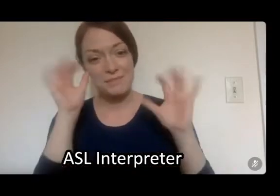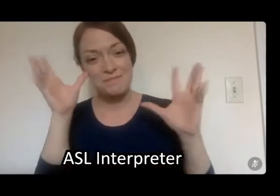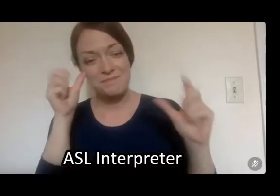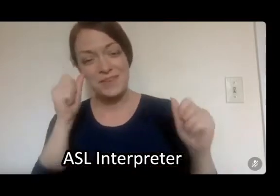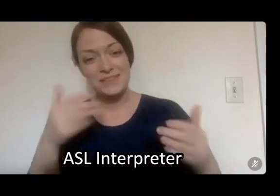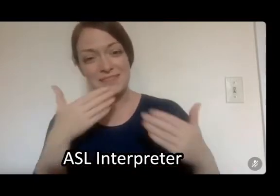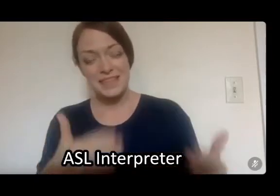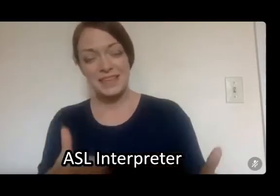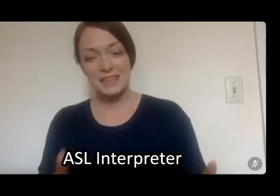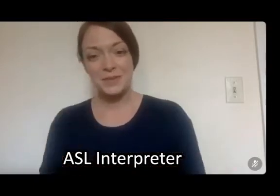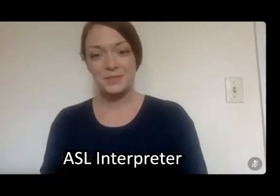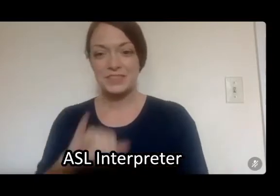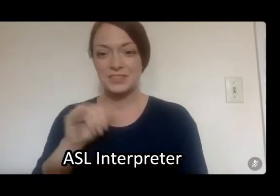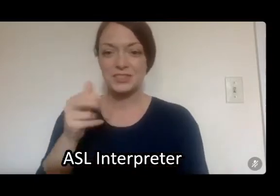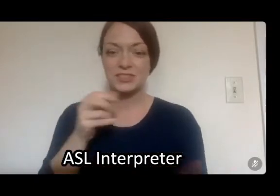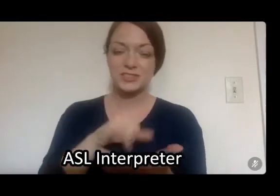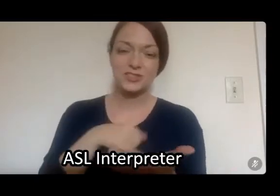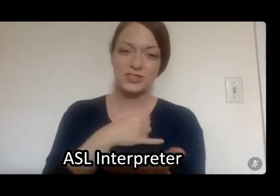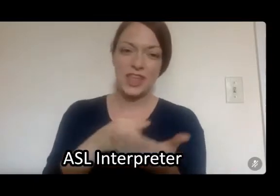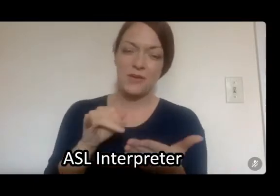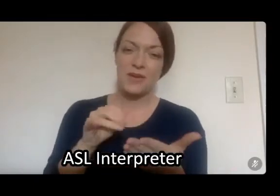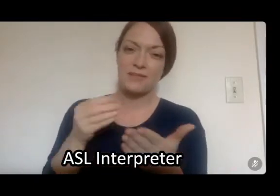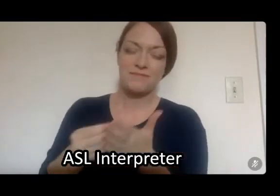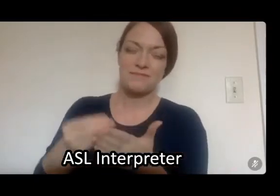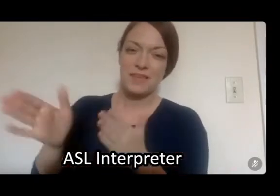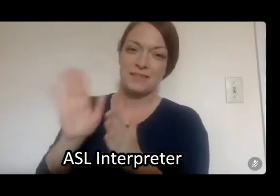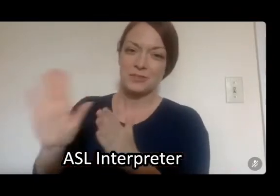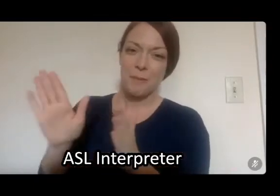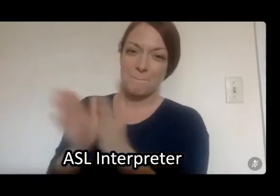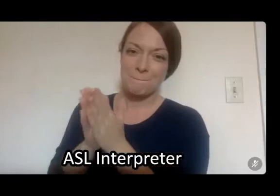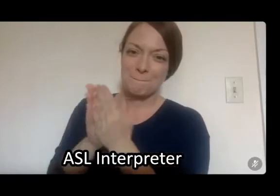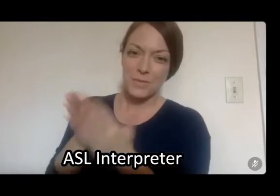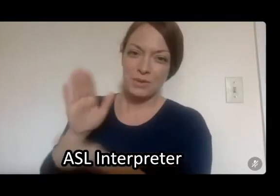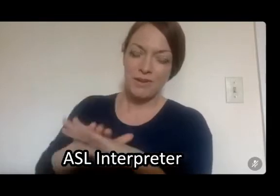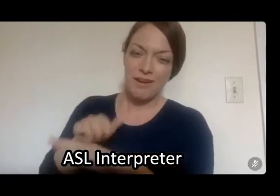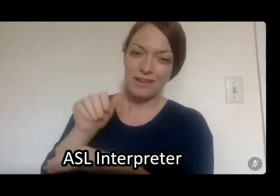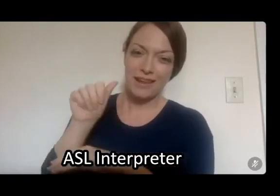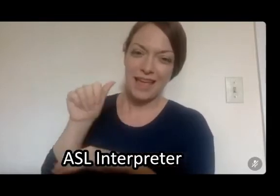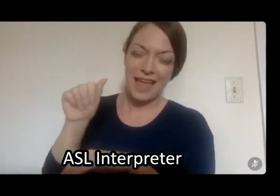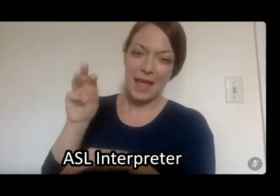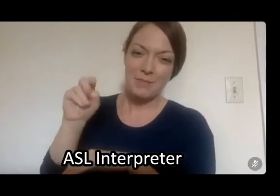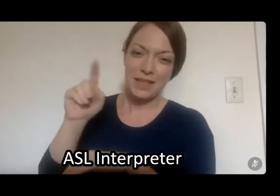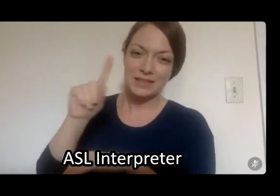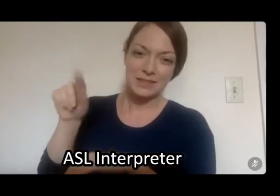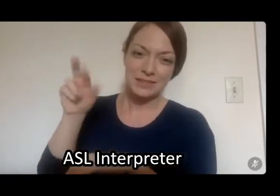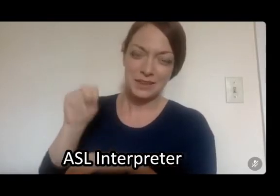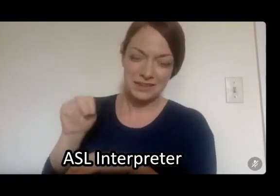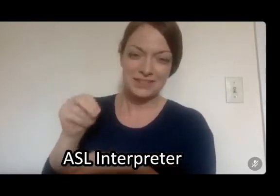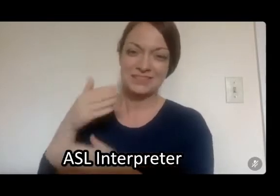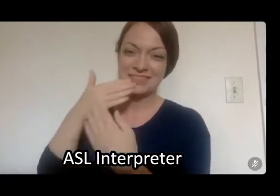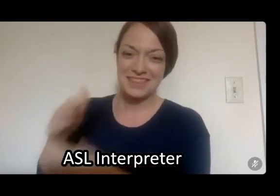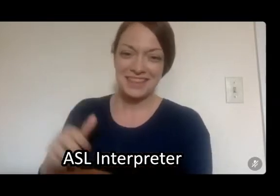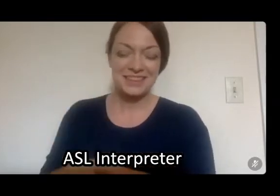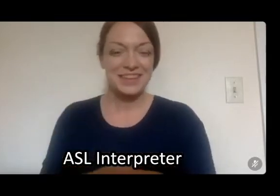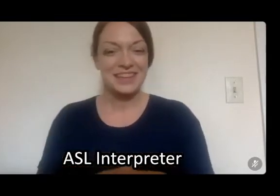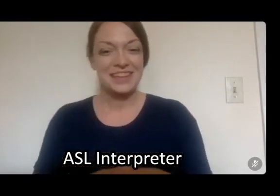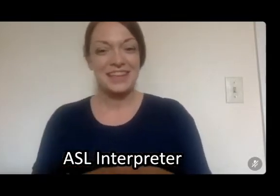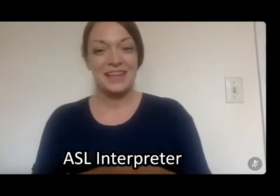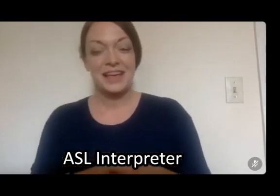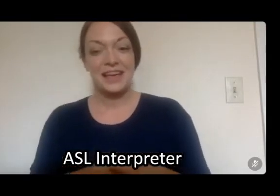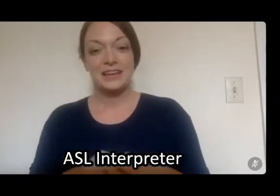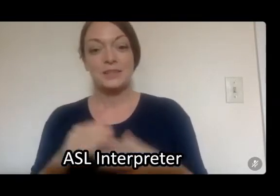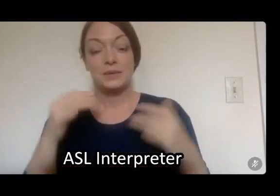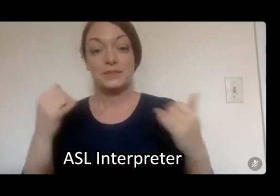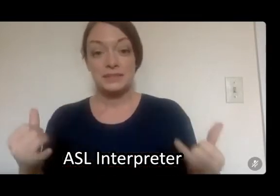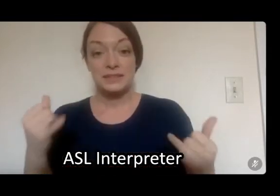Go and buy Jared's book as well on Amazon. And, yeah, we're going to jump into a session of